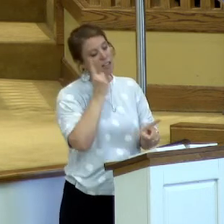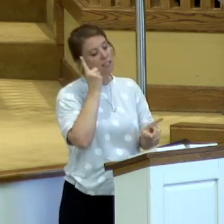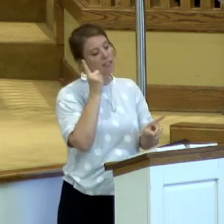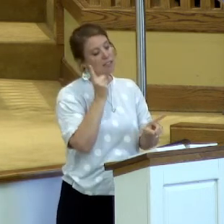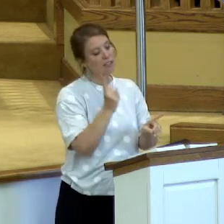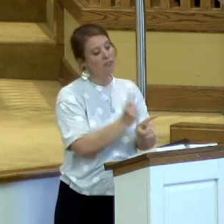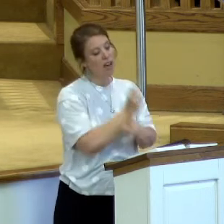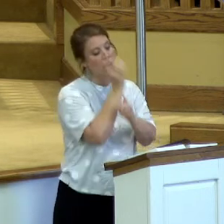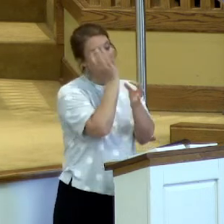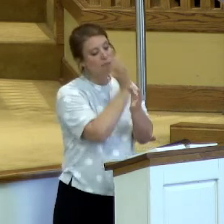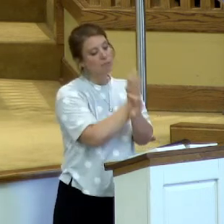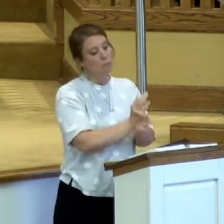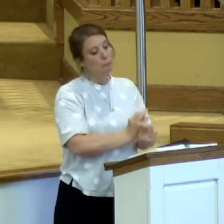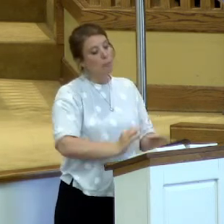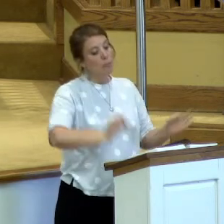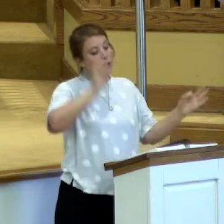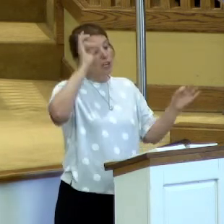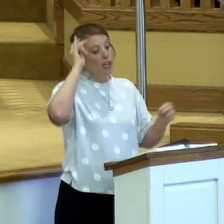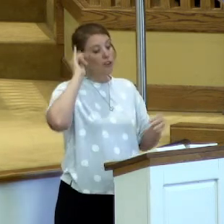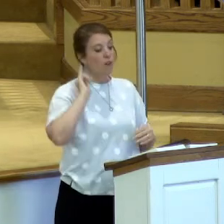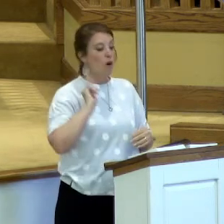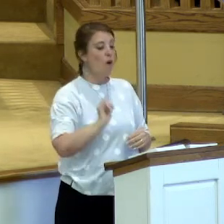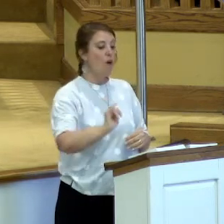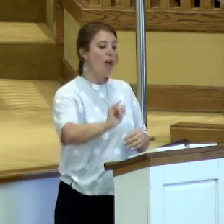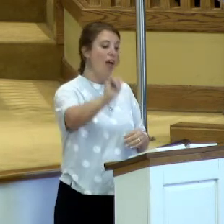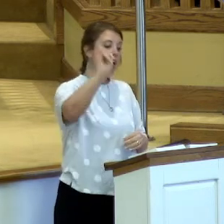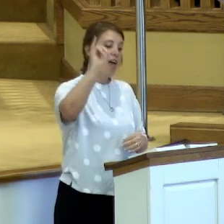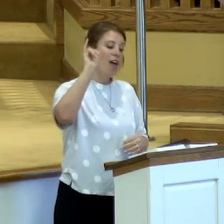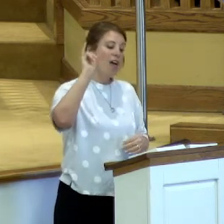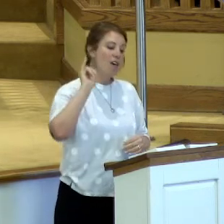Rising he justified freely